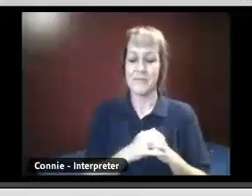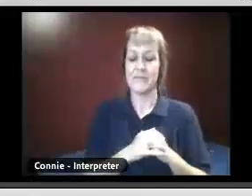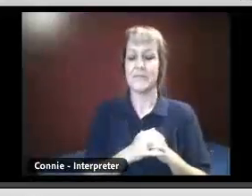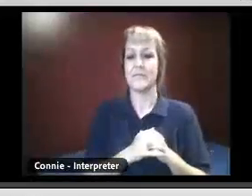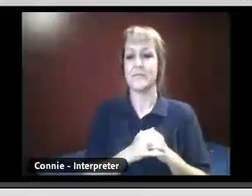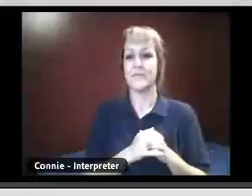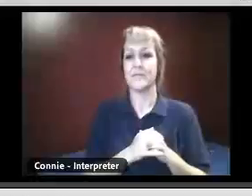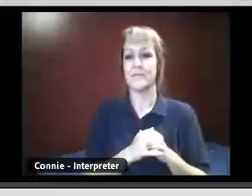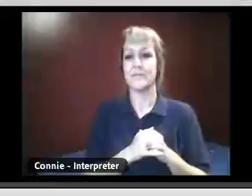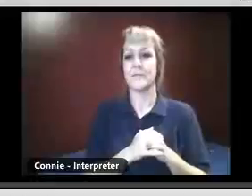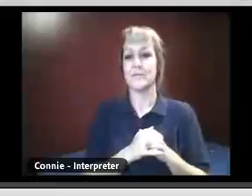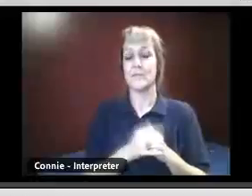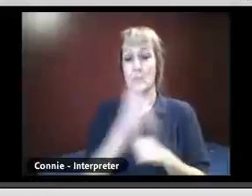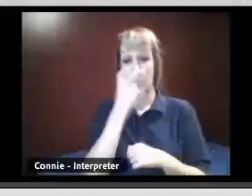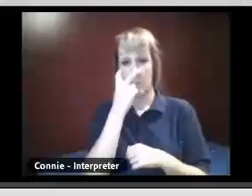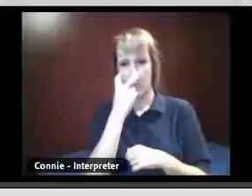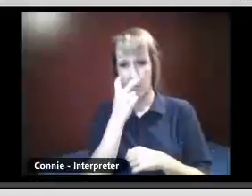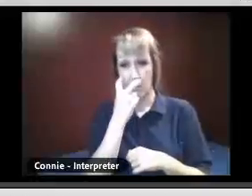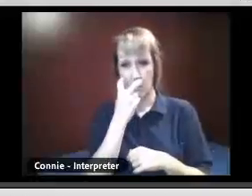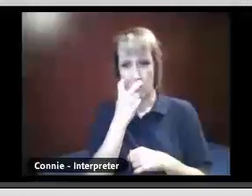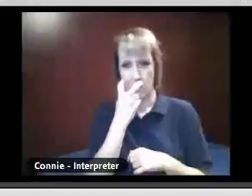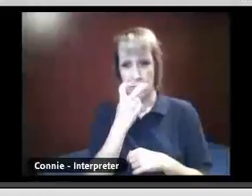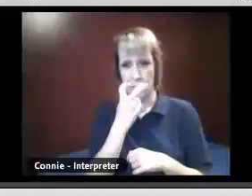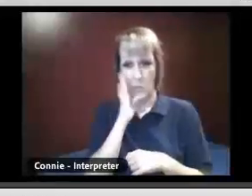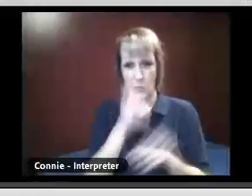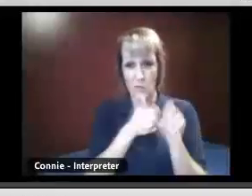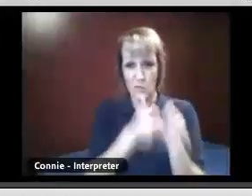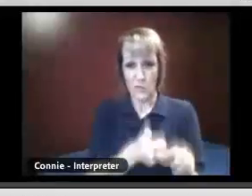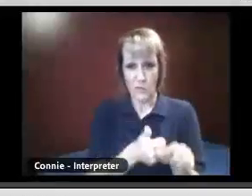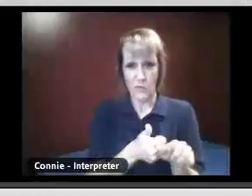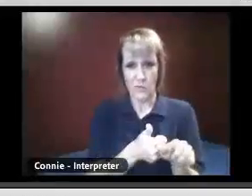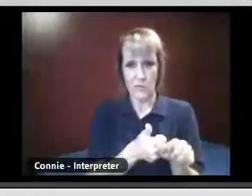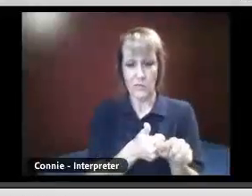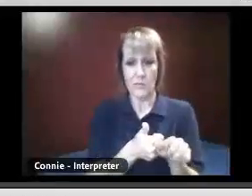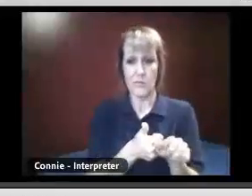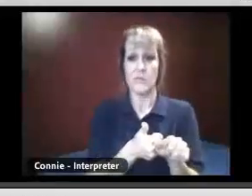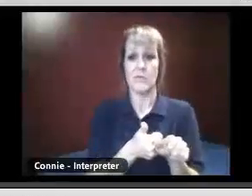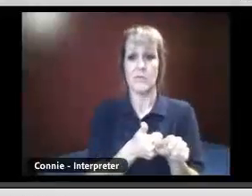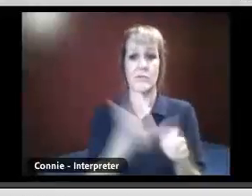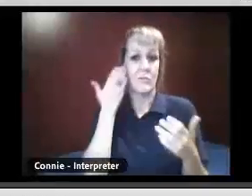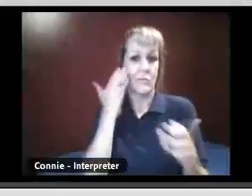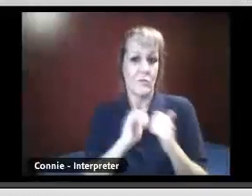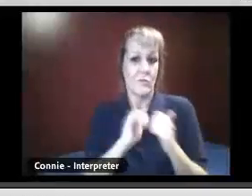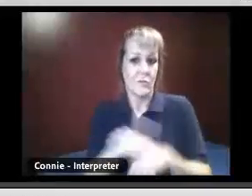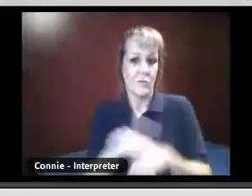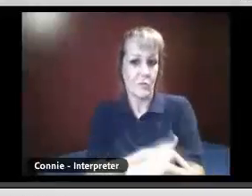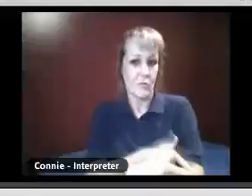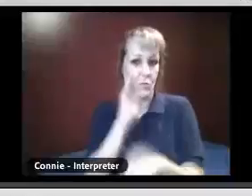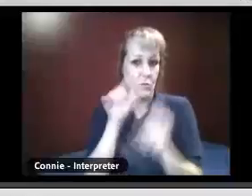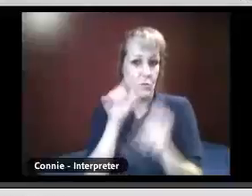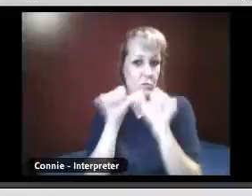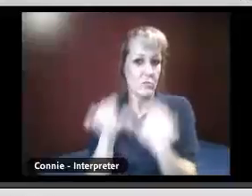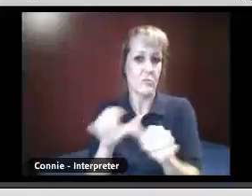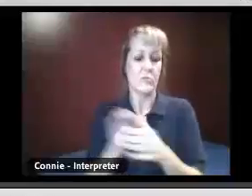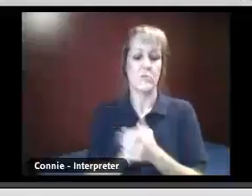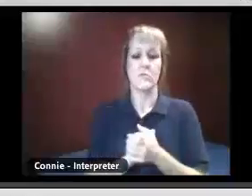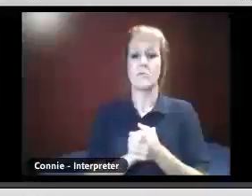When there is doubt that everybody's going to follow through, I don't know how long the compromise is going to last.